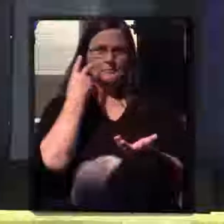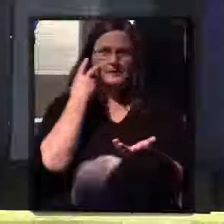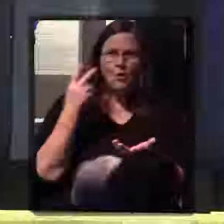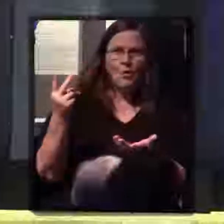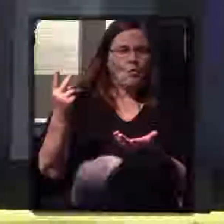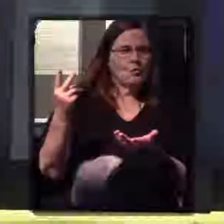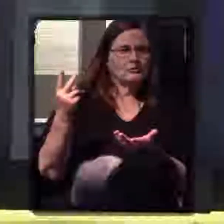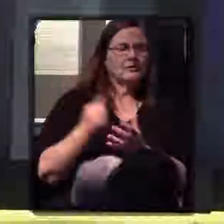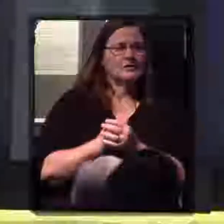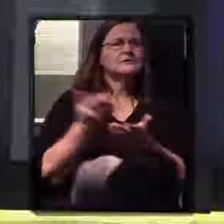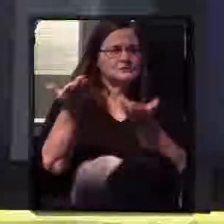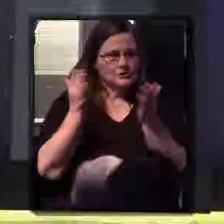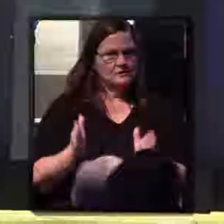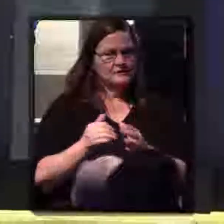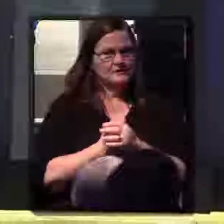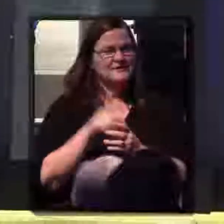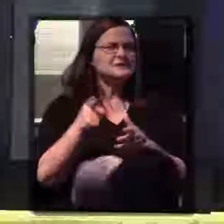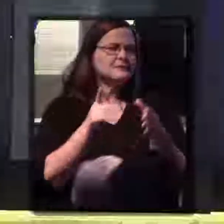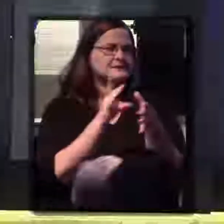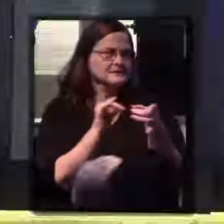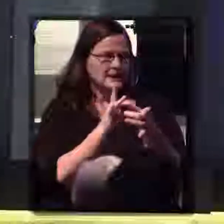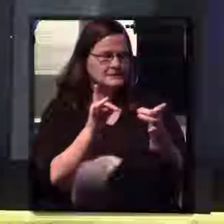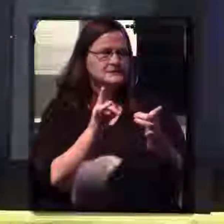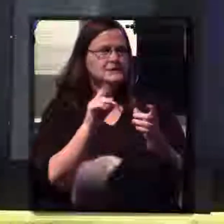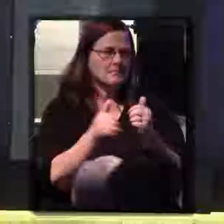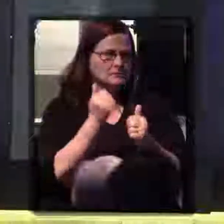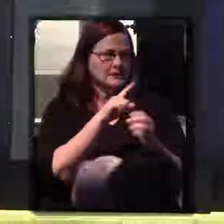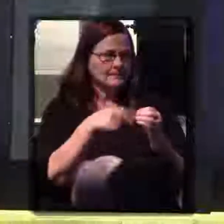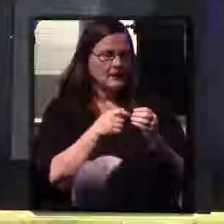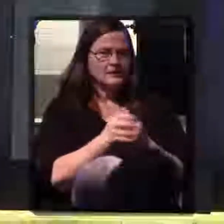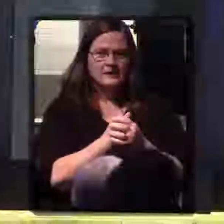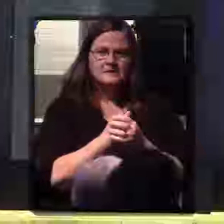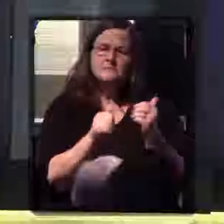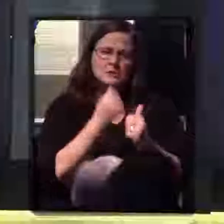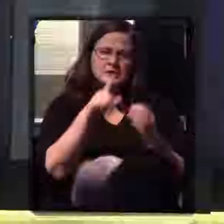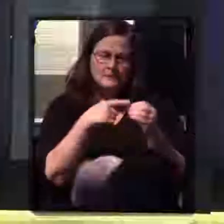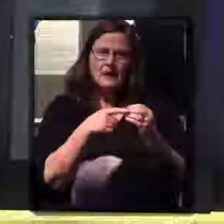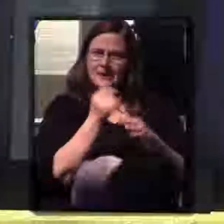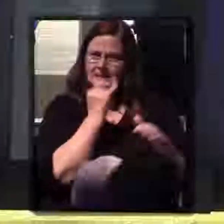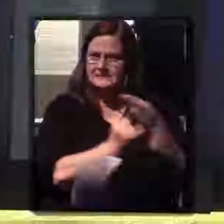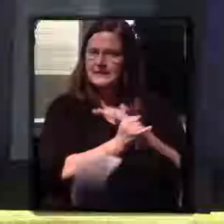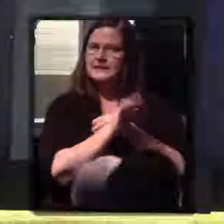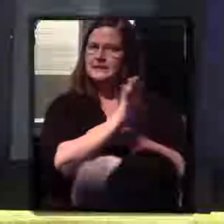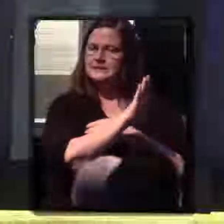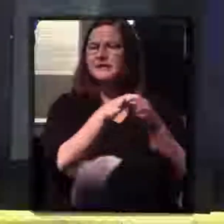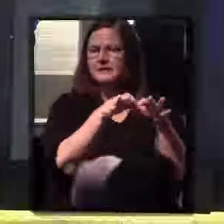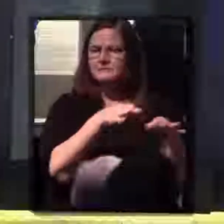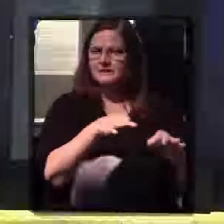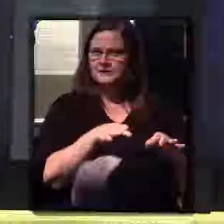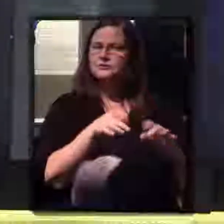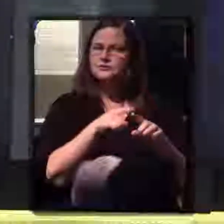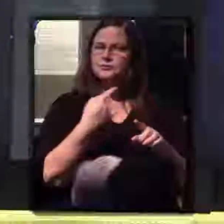that Isaiah wants us to behold the servant in particular, because that's what this text is primarily about.